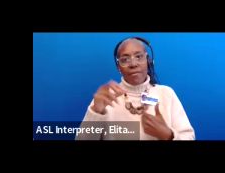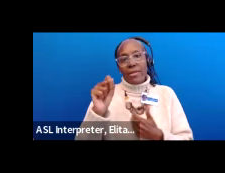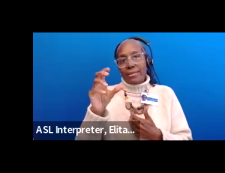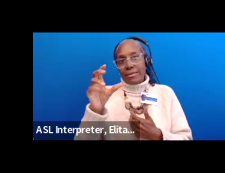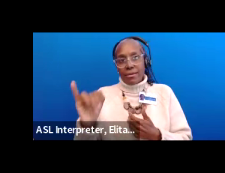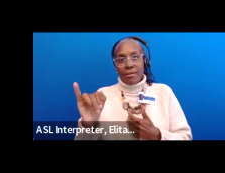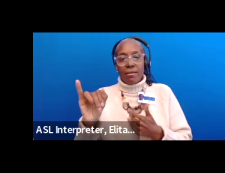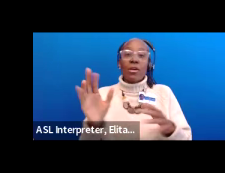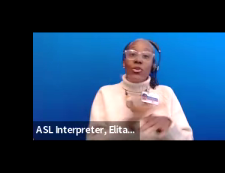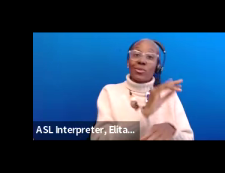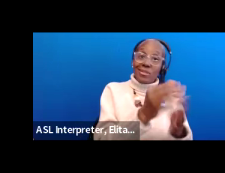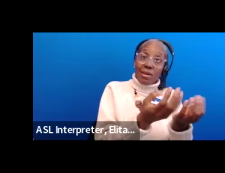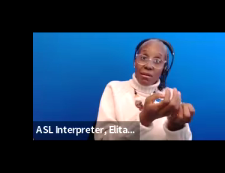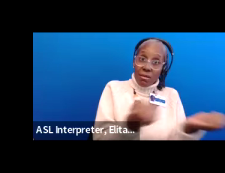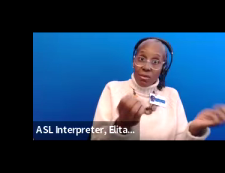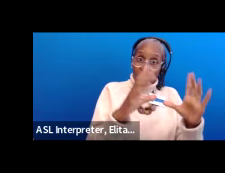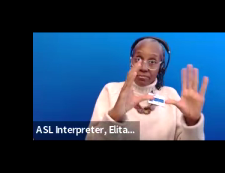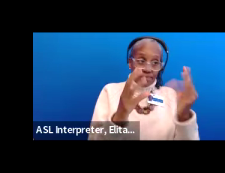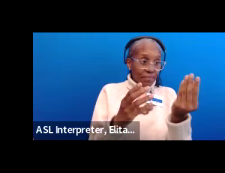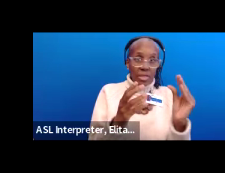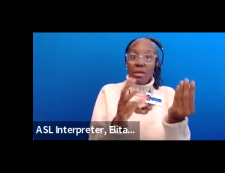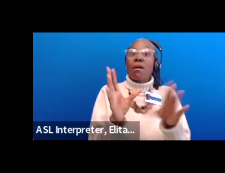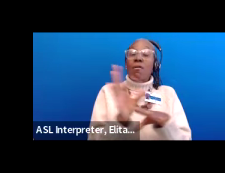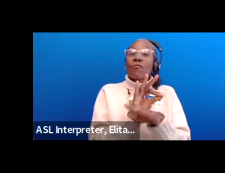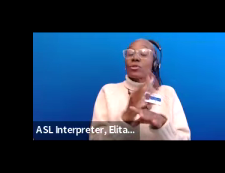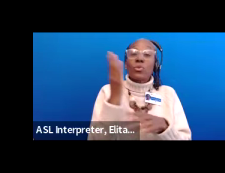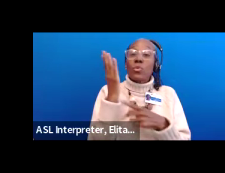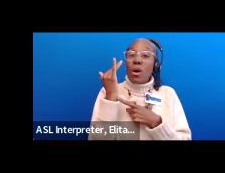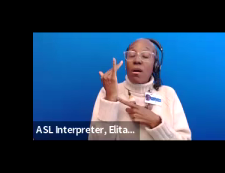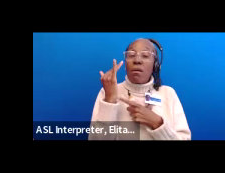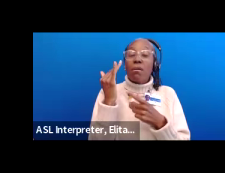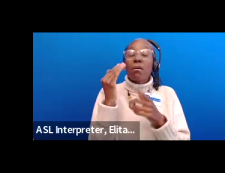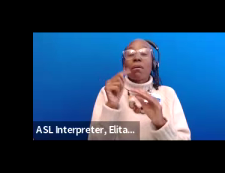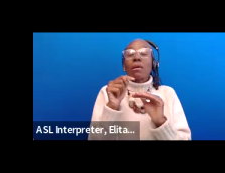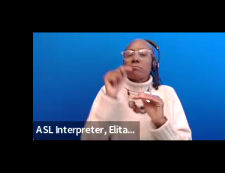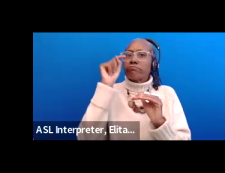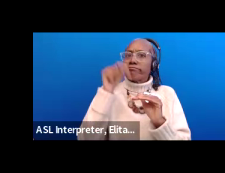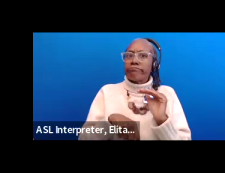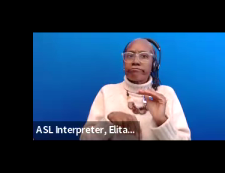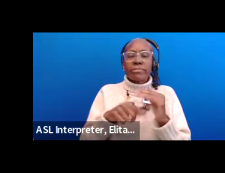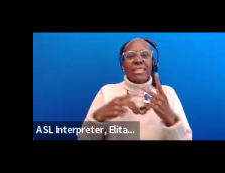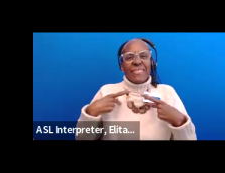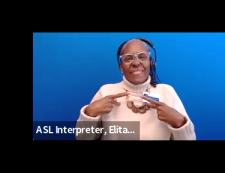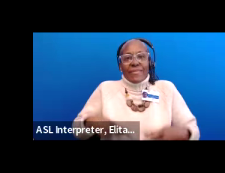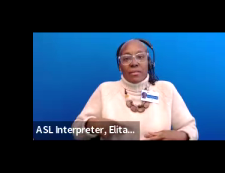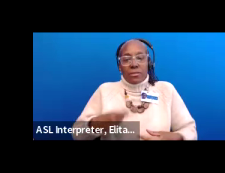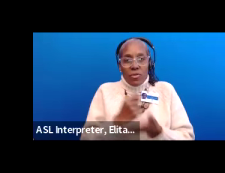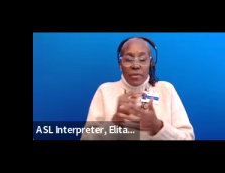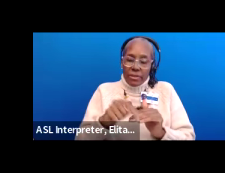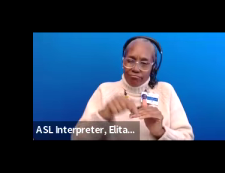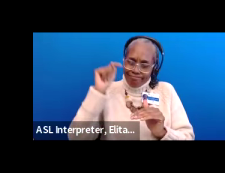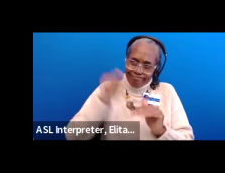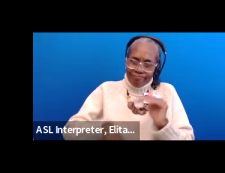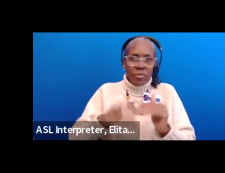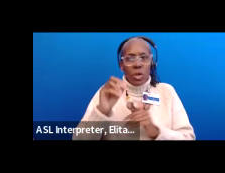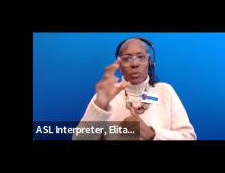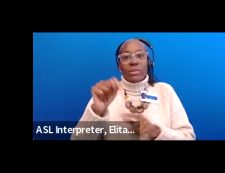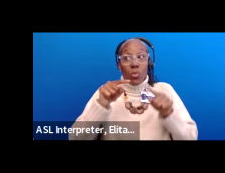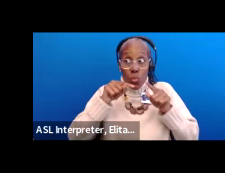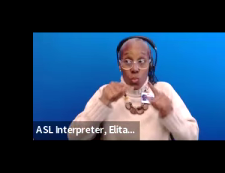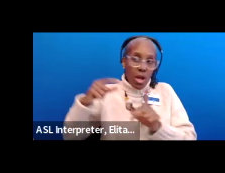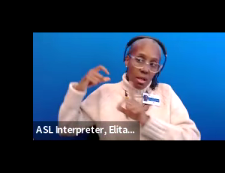using the ARC-EX device. A lot of that function comes from doing intensive physical therapy, intensive occupational therapy while